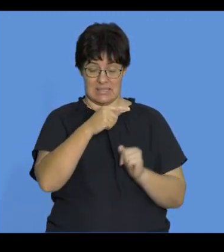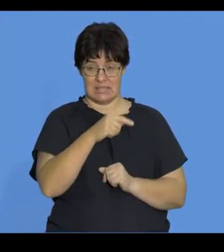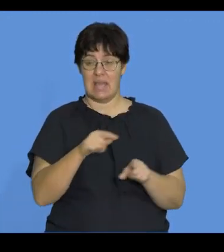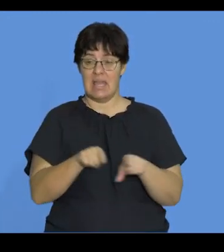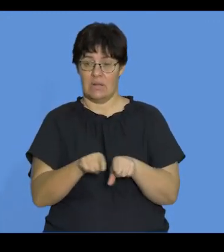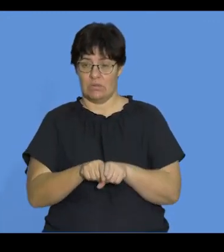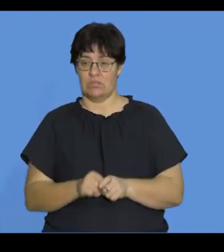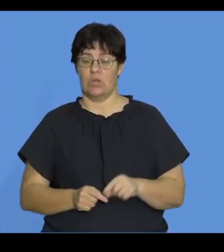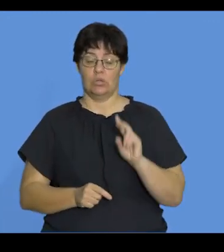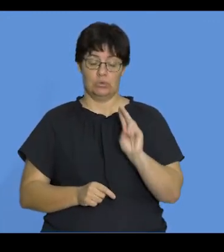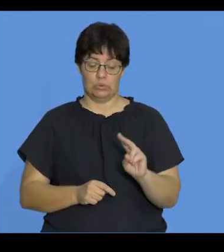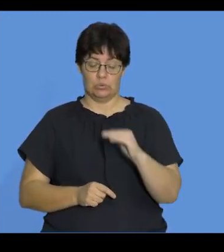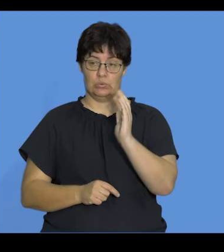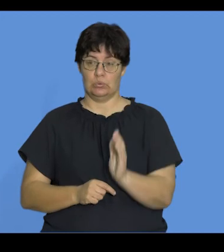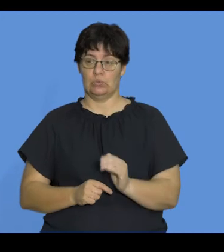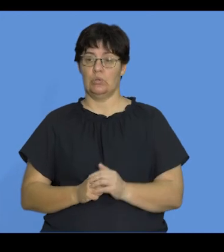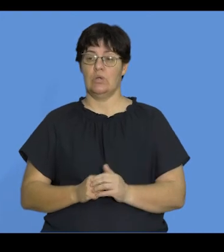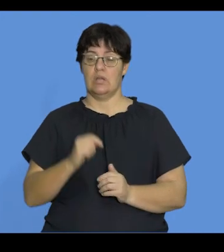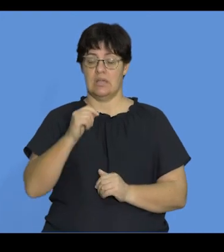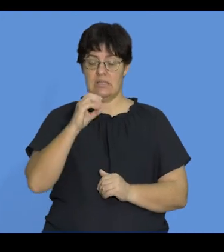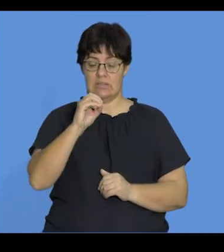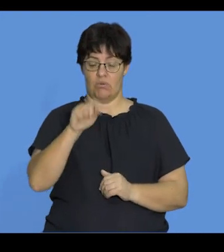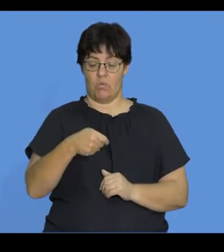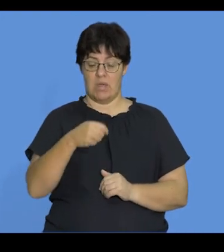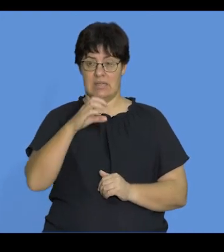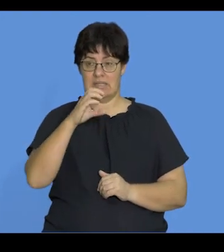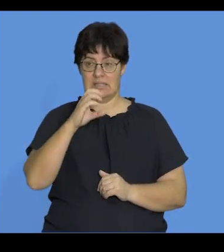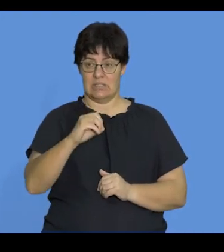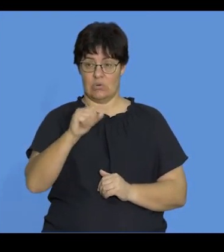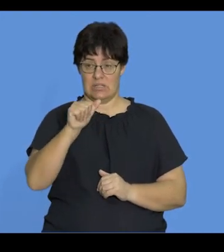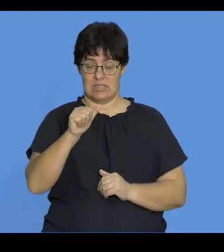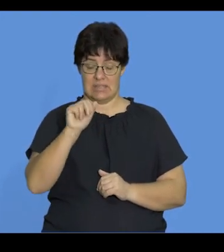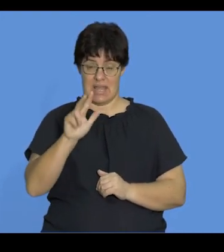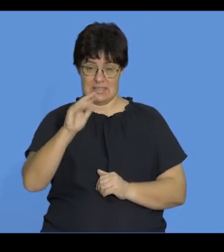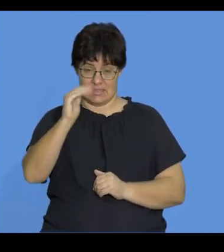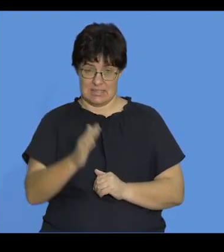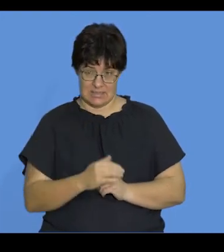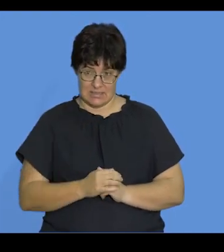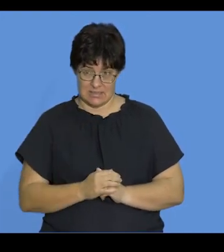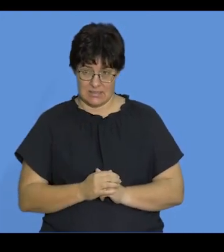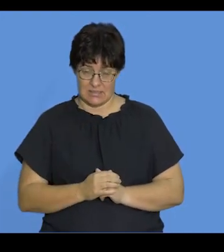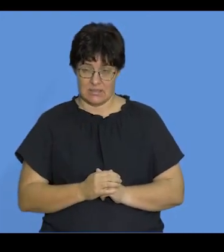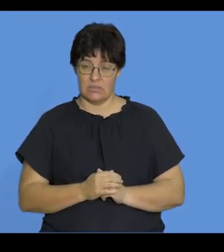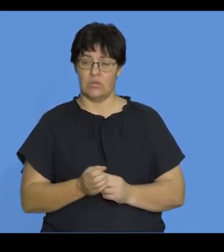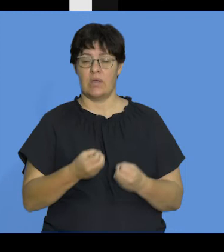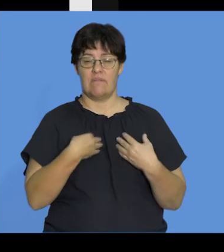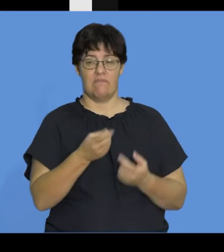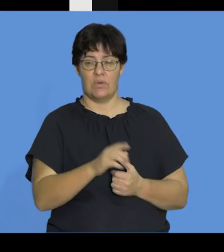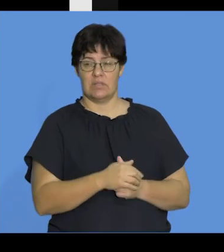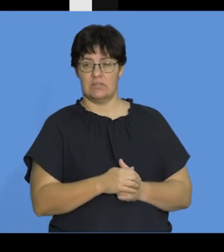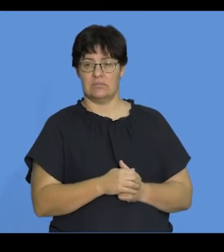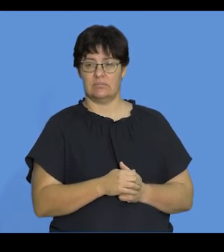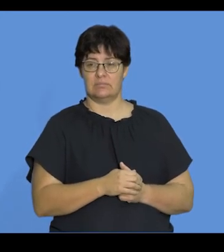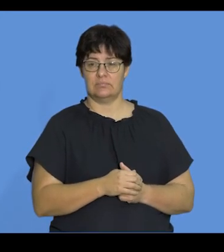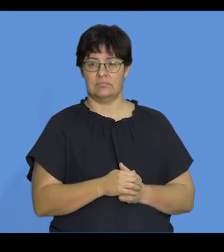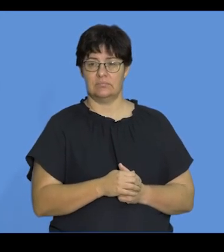actually 2 multiplied by 0.068, okay? Then this gives us, if we can